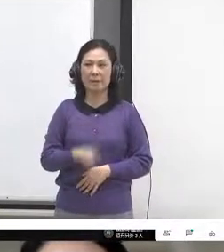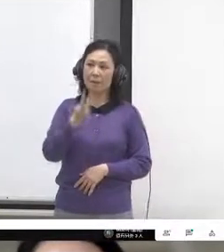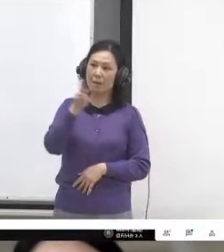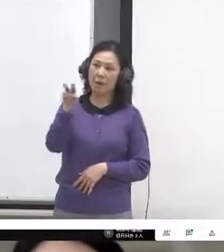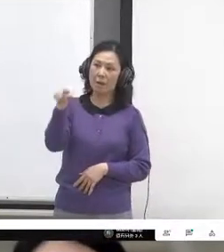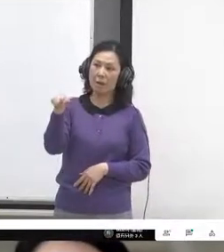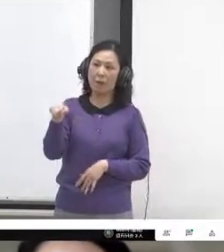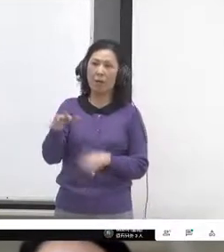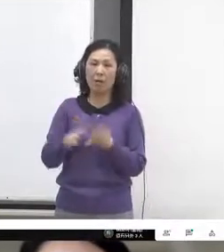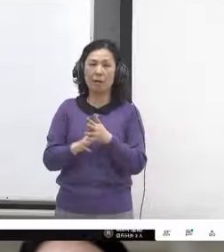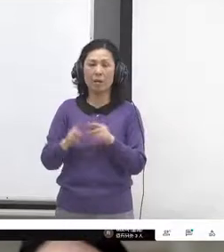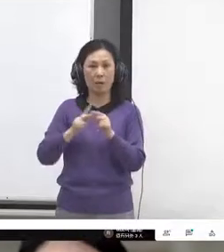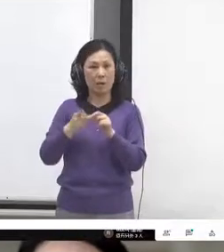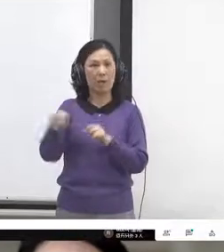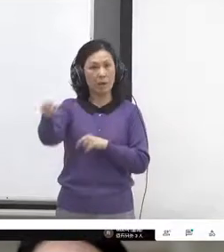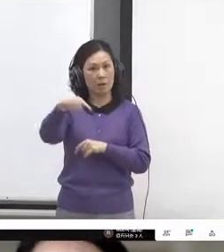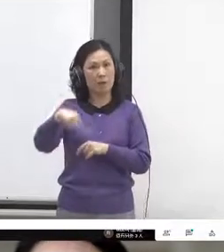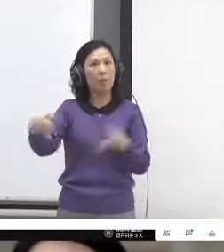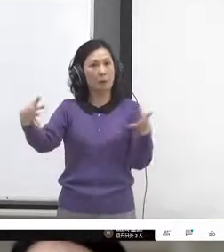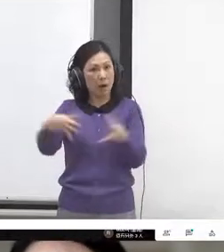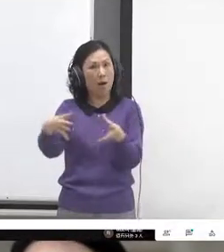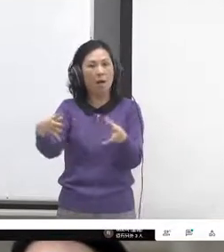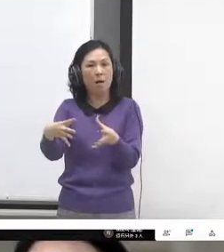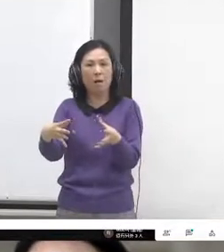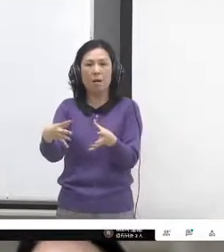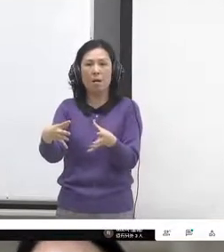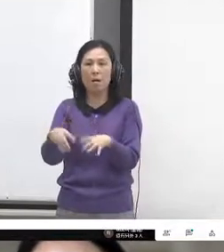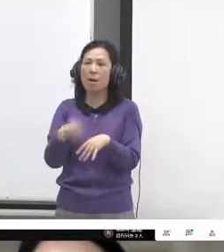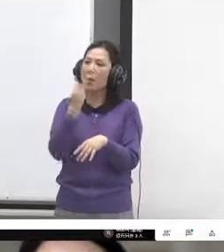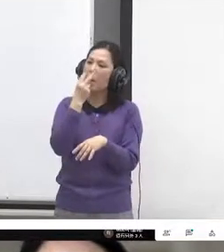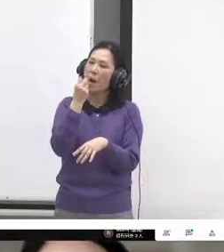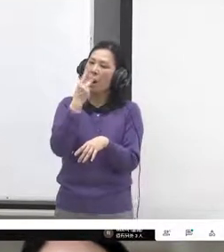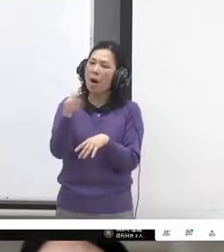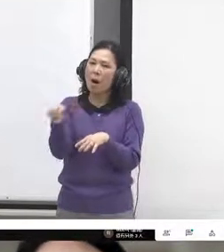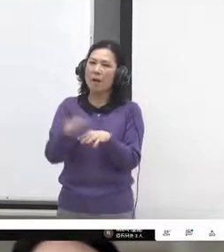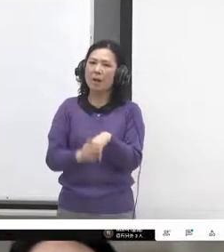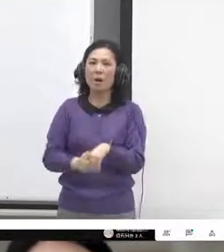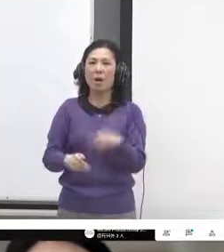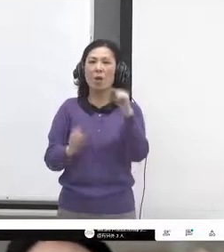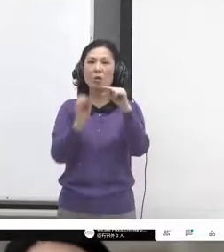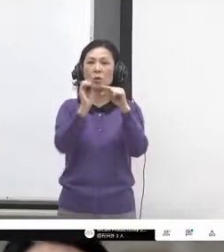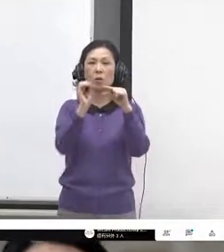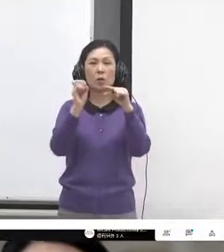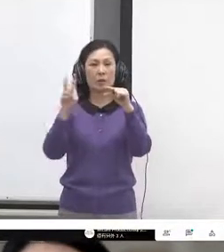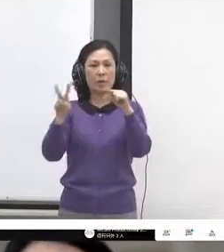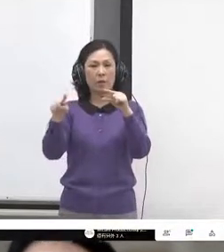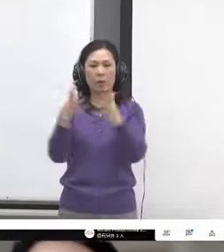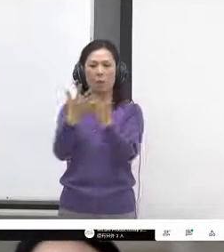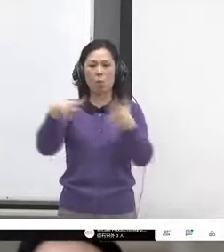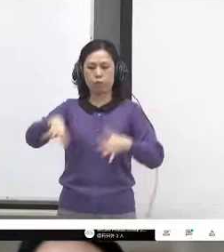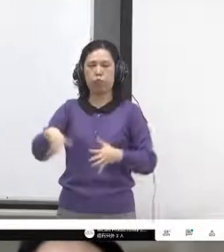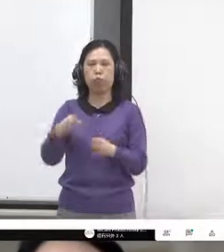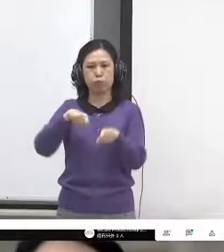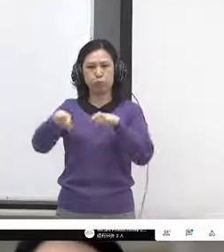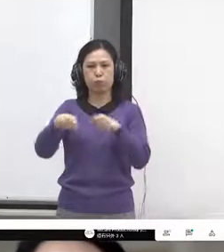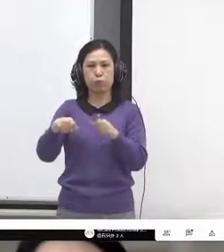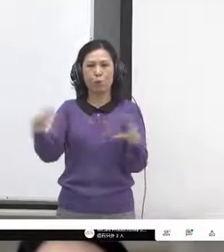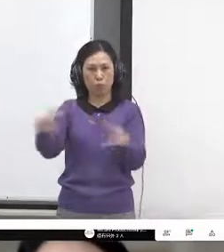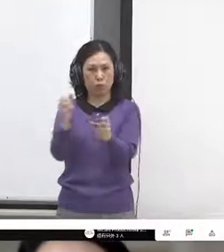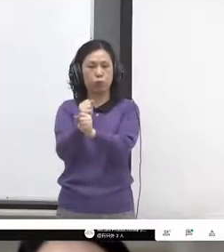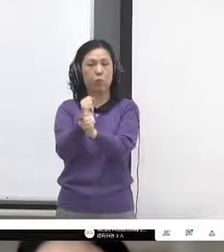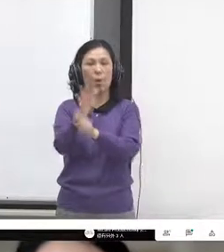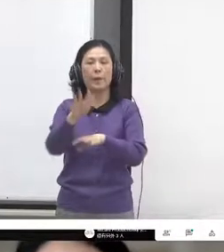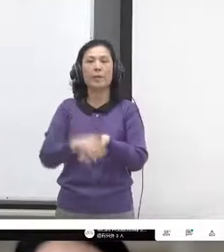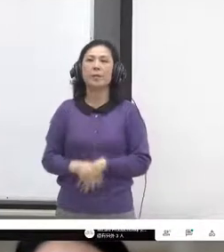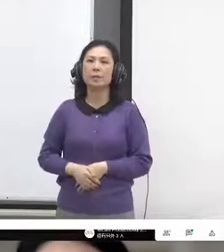collaboration. It's a lot of people contribute, and we do the making a Slack, and we do the, a lot